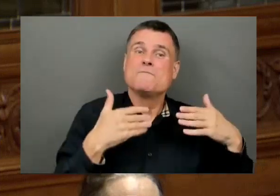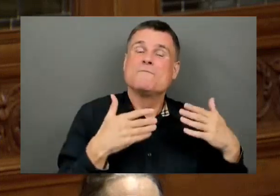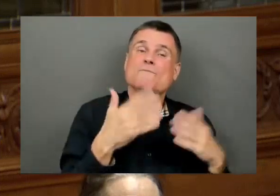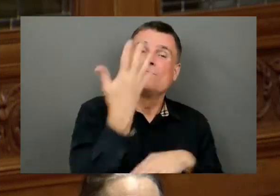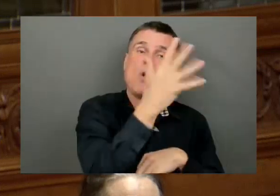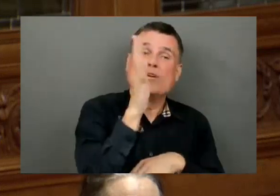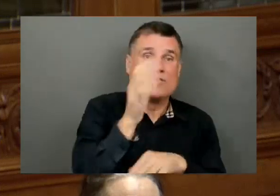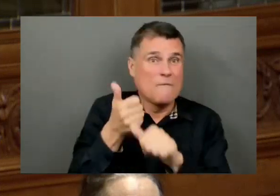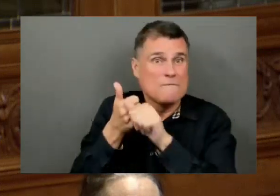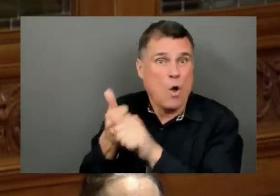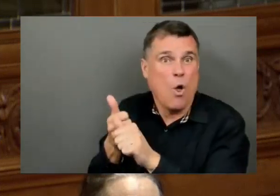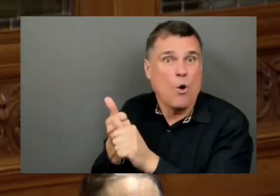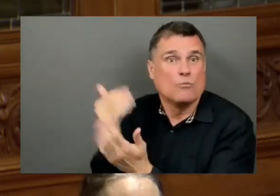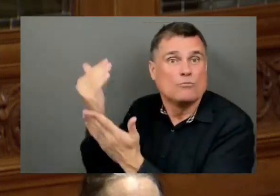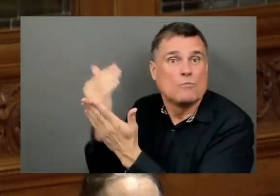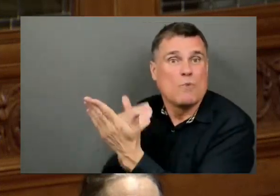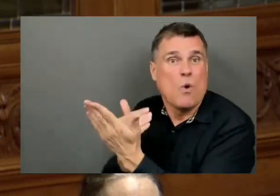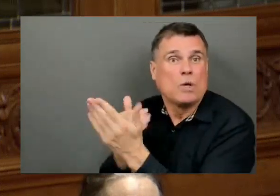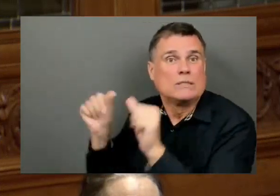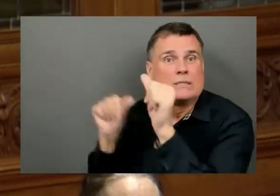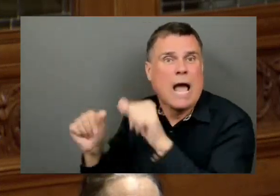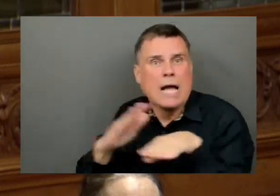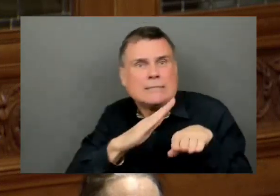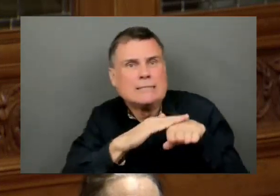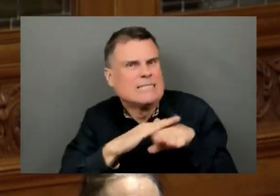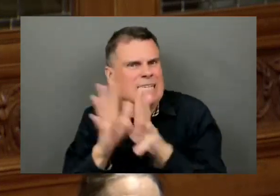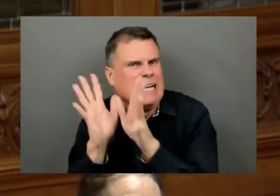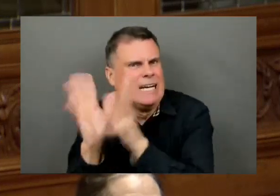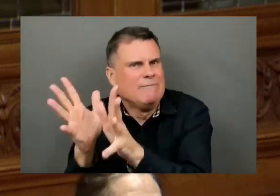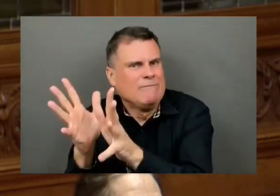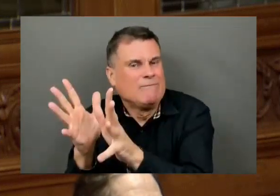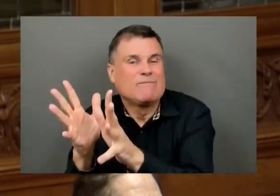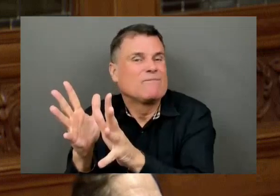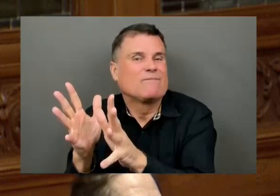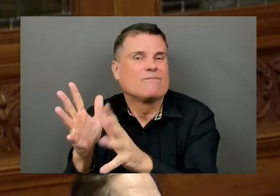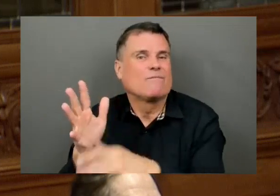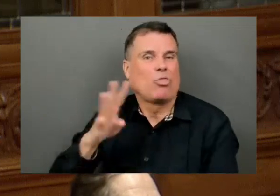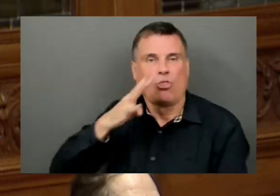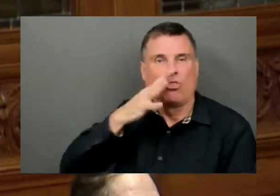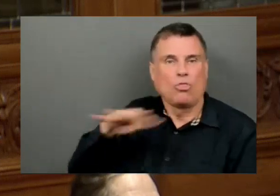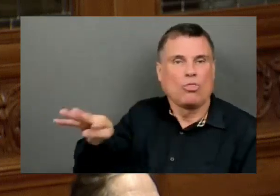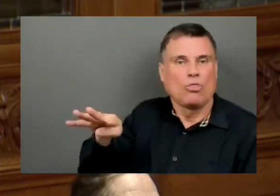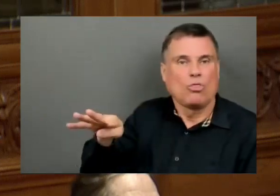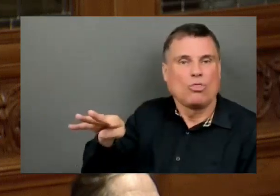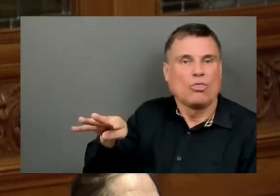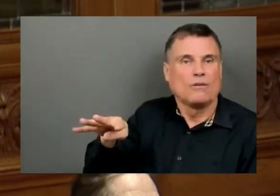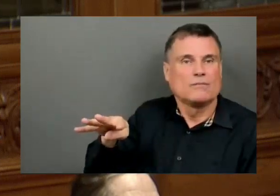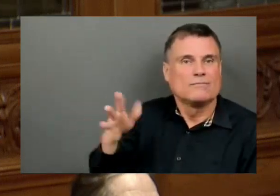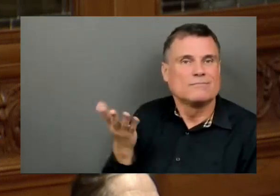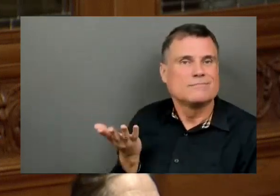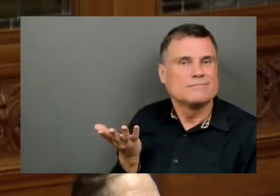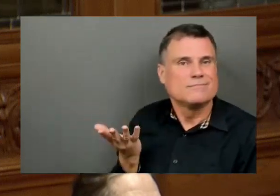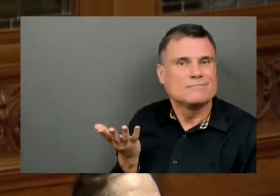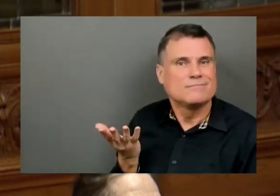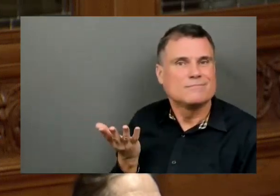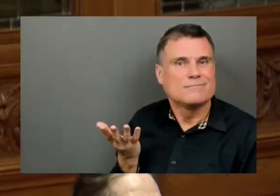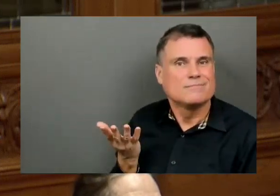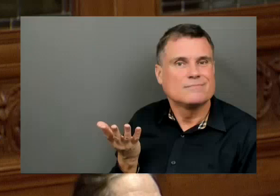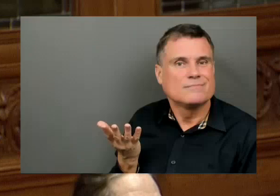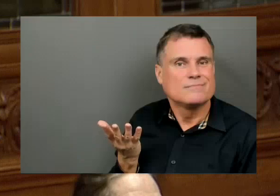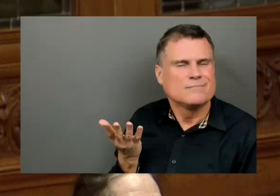with identifying the most at-risk old growth in this province. But most of all, this is a failure of